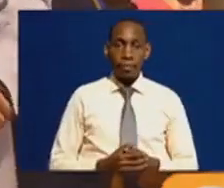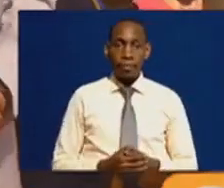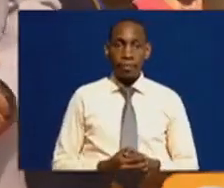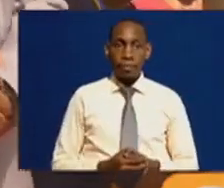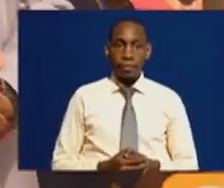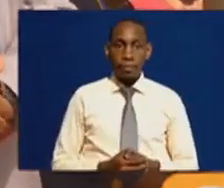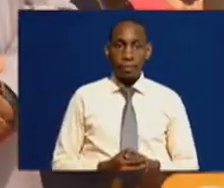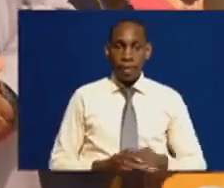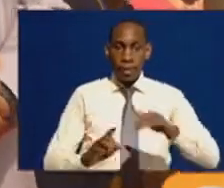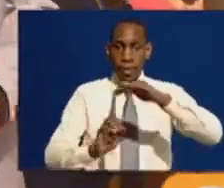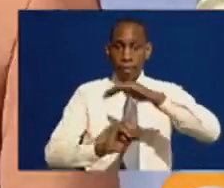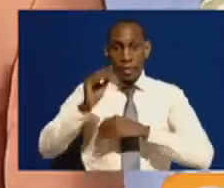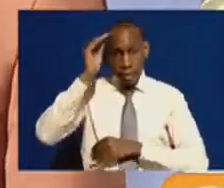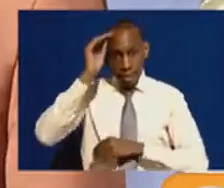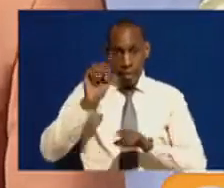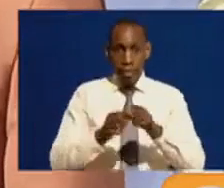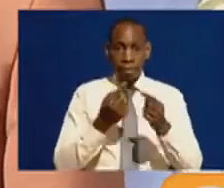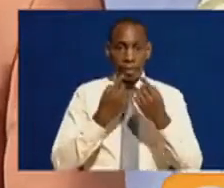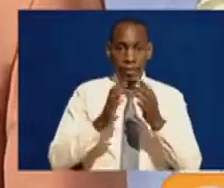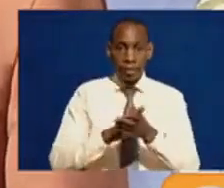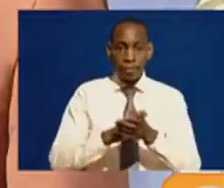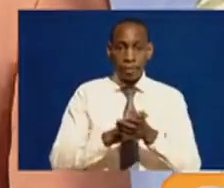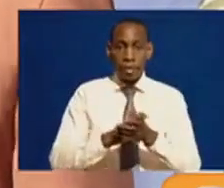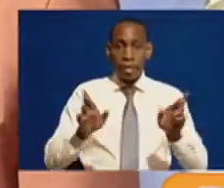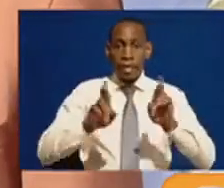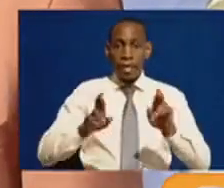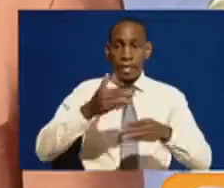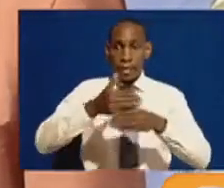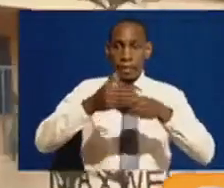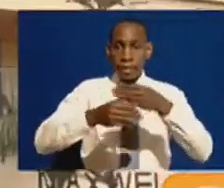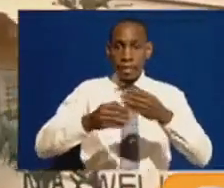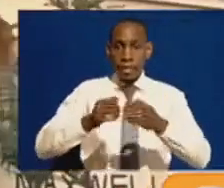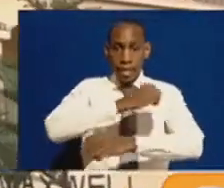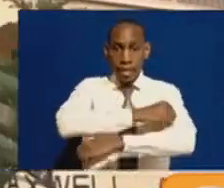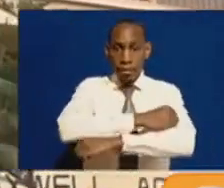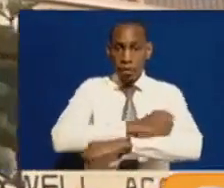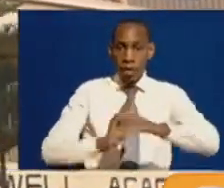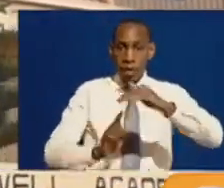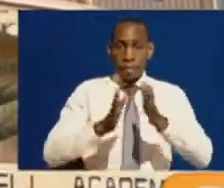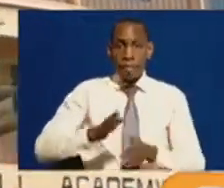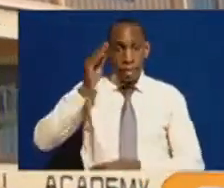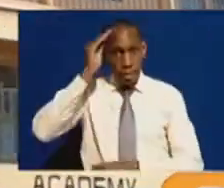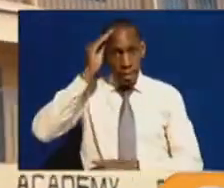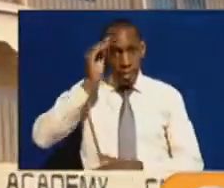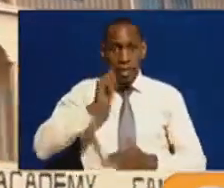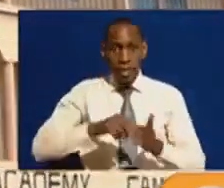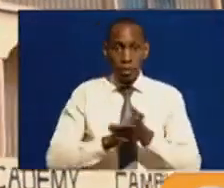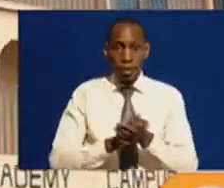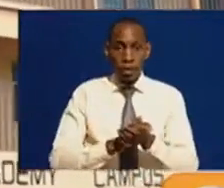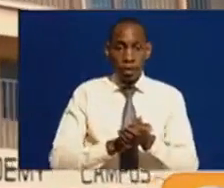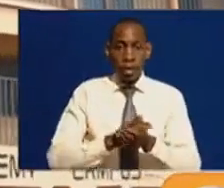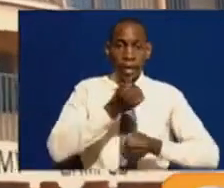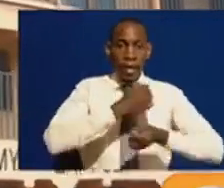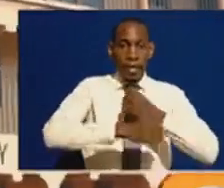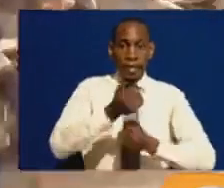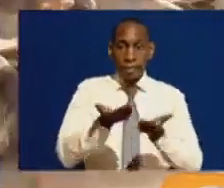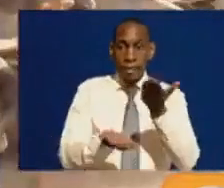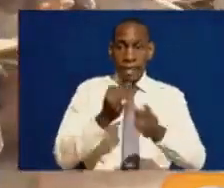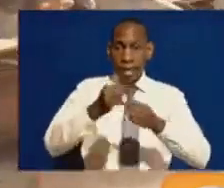Wizara pia ikizungumzia utayari wa miundo misingi ya shule. Waziri Machogu akisema kuwa zoezi la utathmini